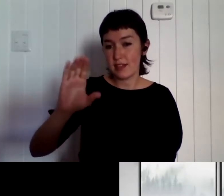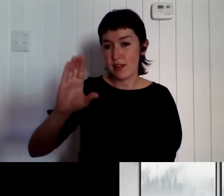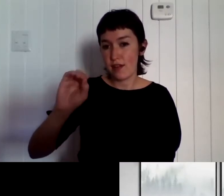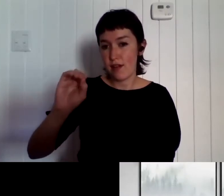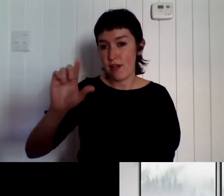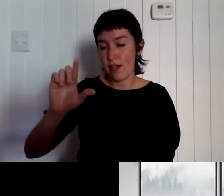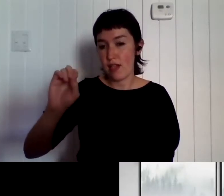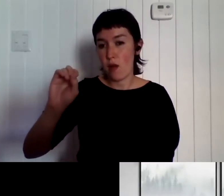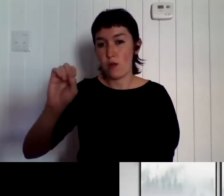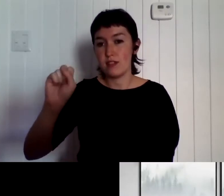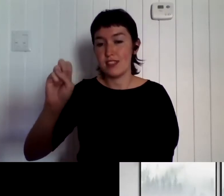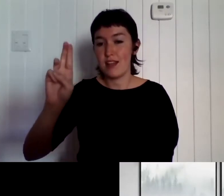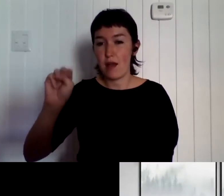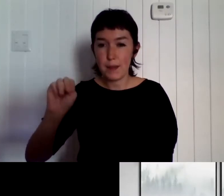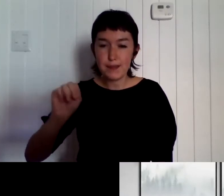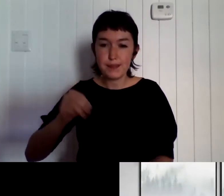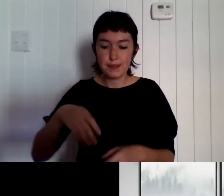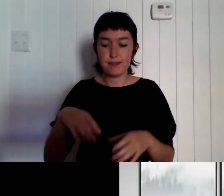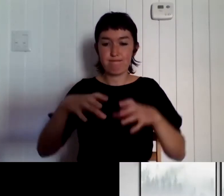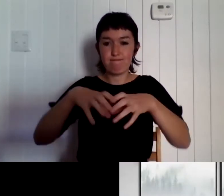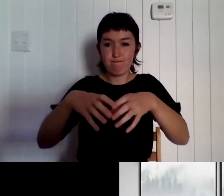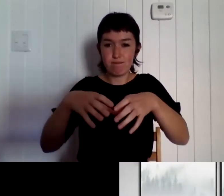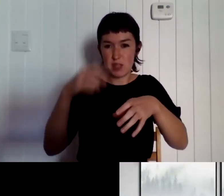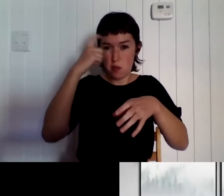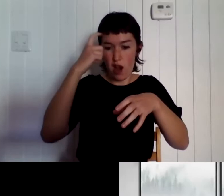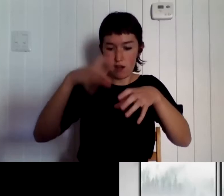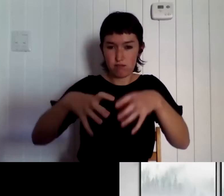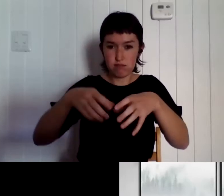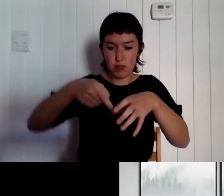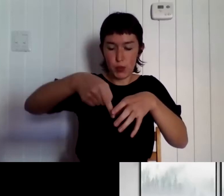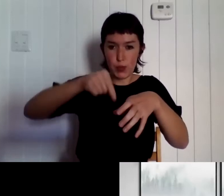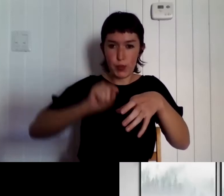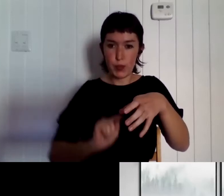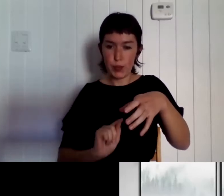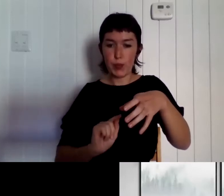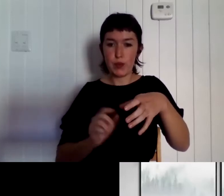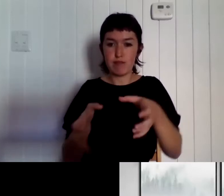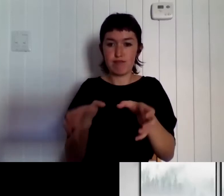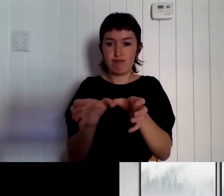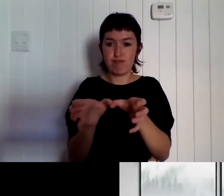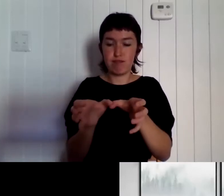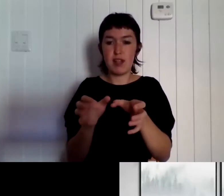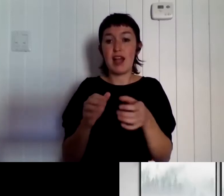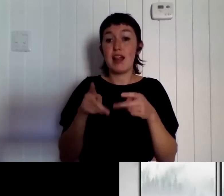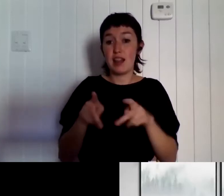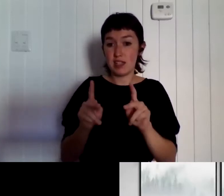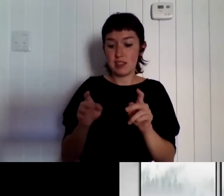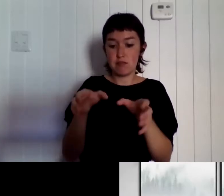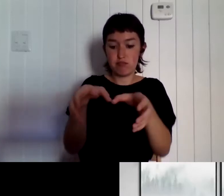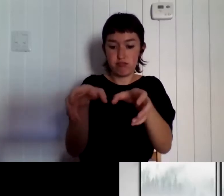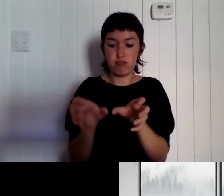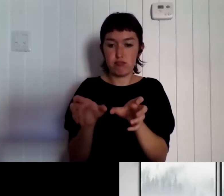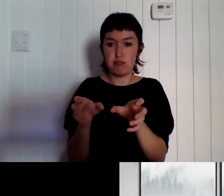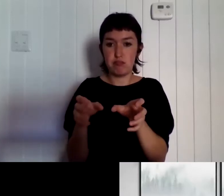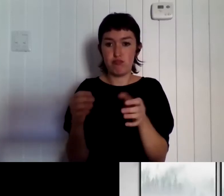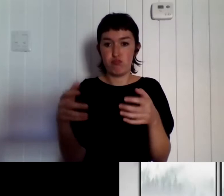white matter on the inside, and it lets your two hemispheres of the brain, the two halves of the brain, talk to each other. And as it turns